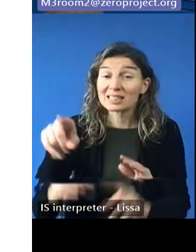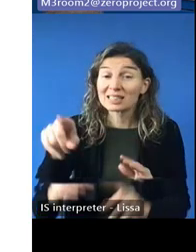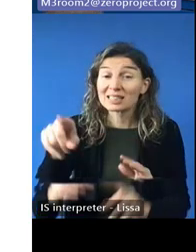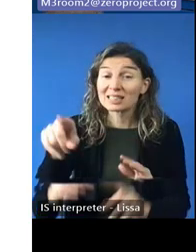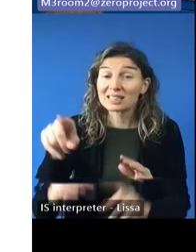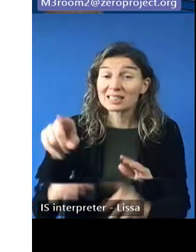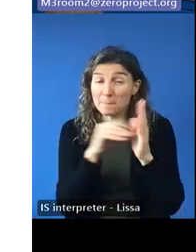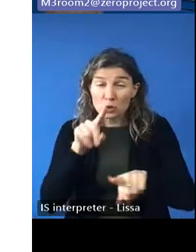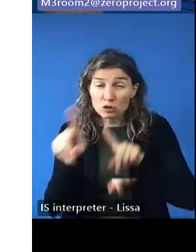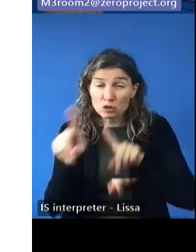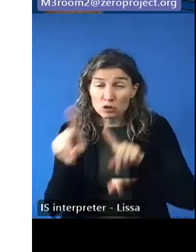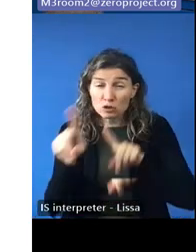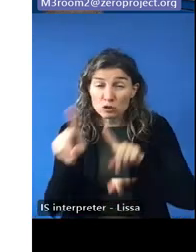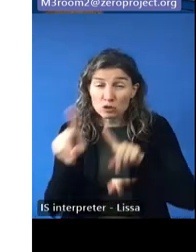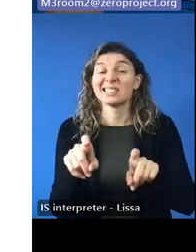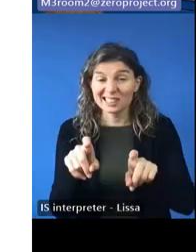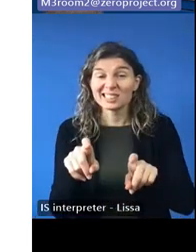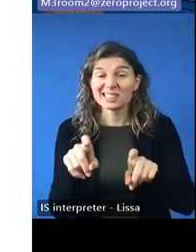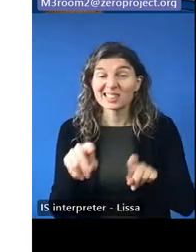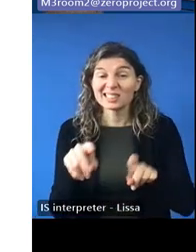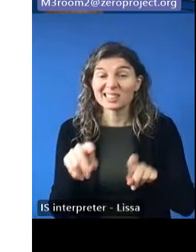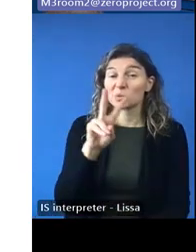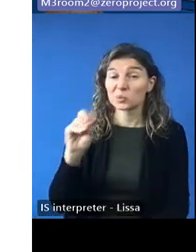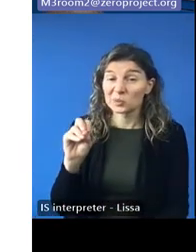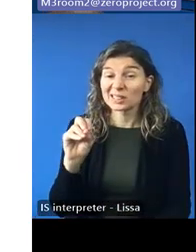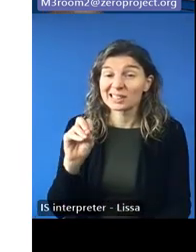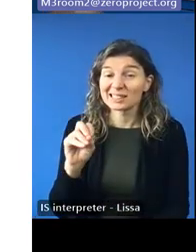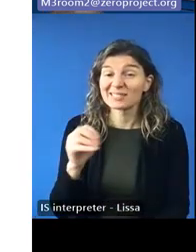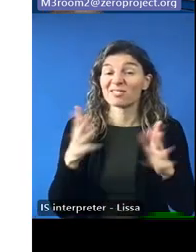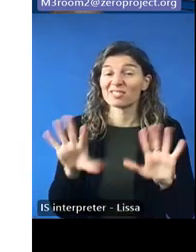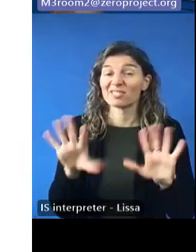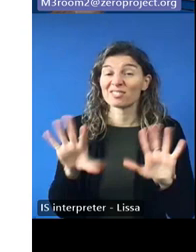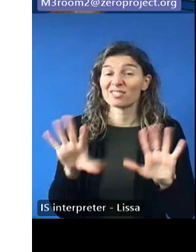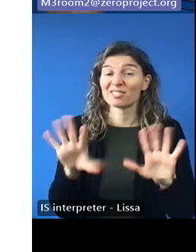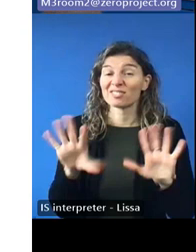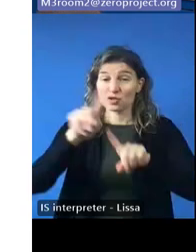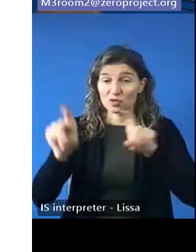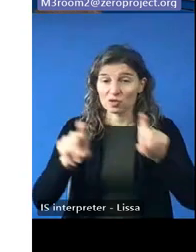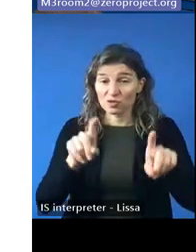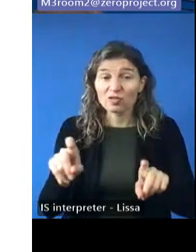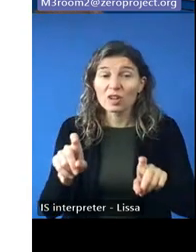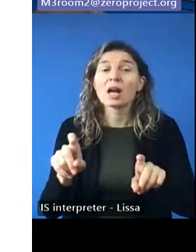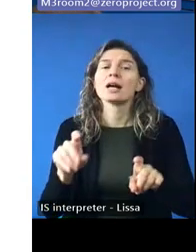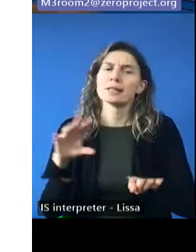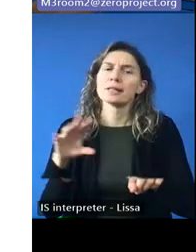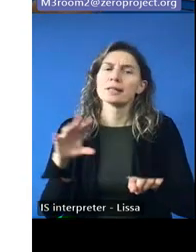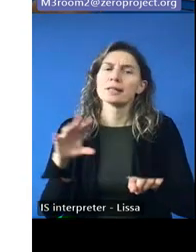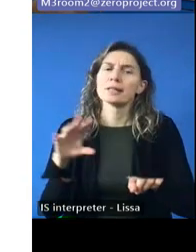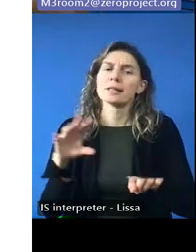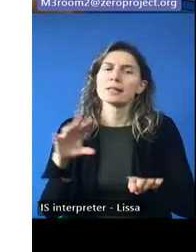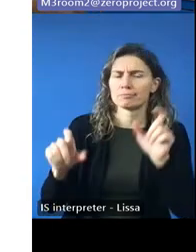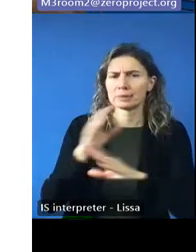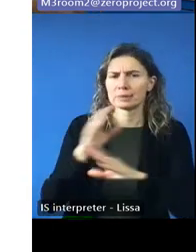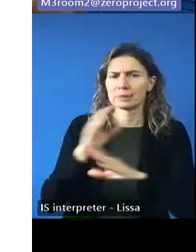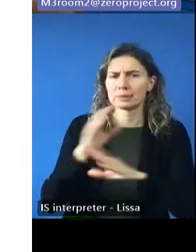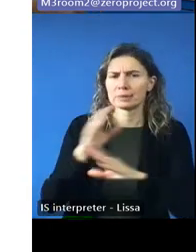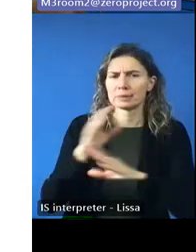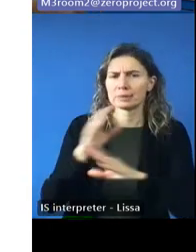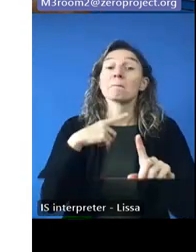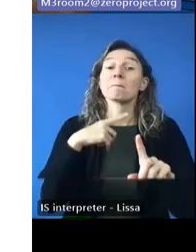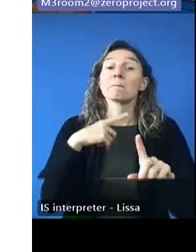app. In 2023, the App Morada movement training and promote the leadership of 32 women with